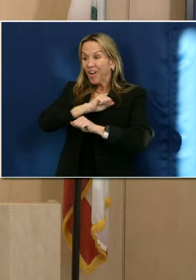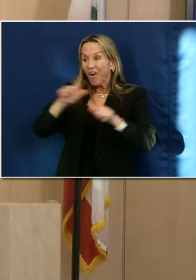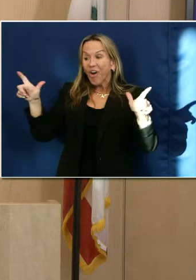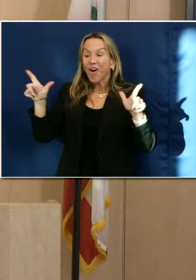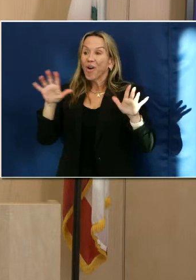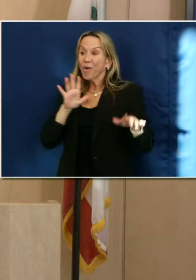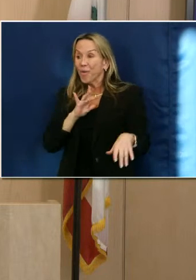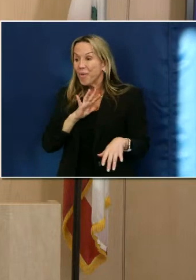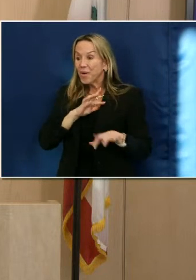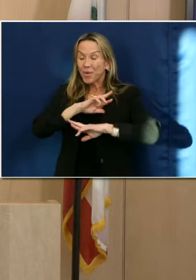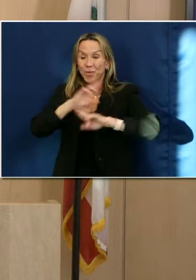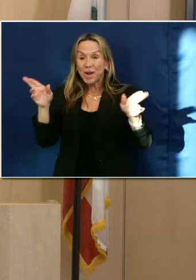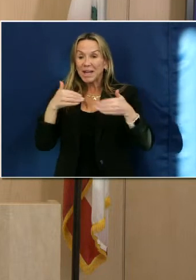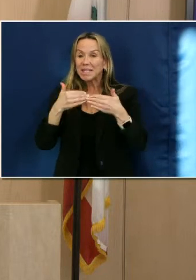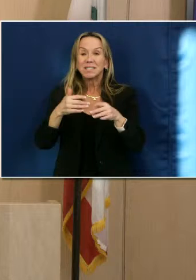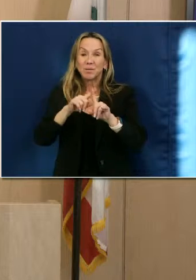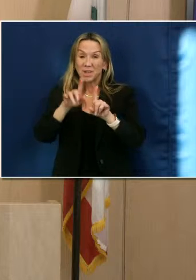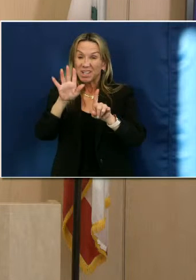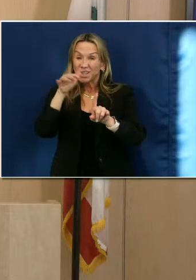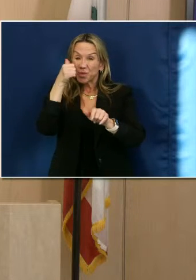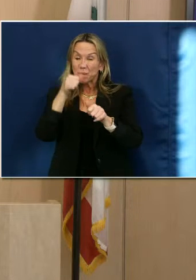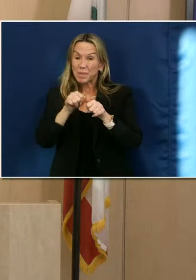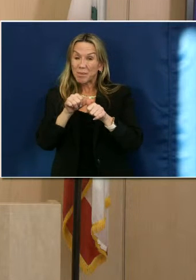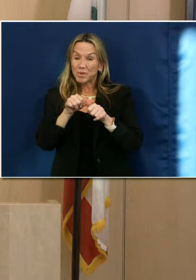has to first provide the